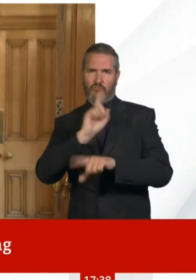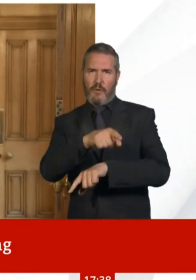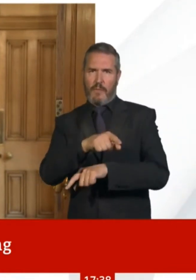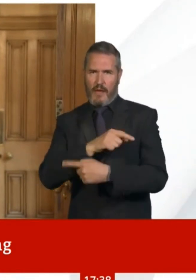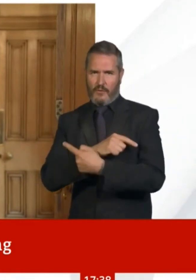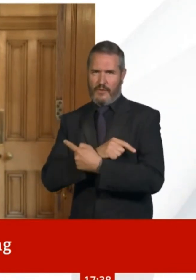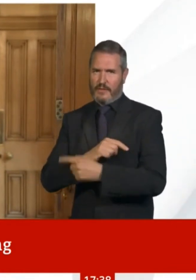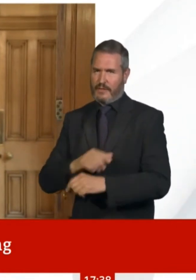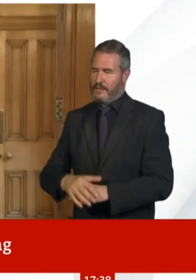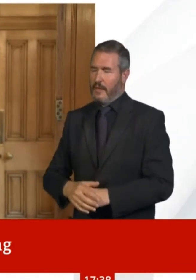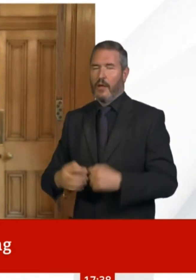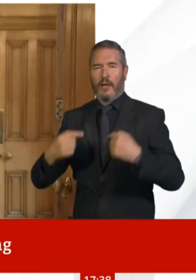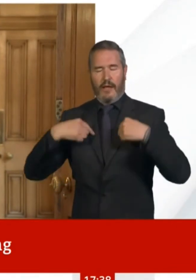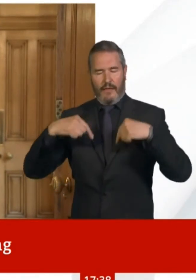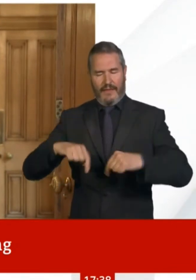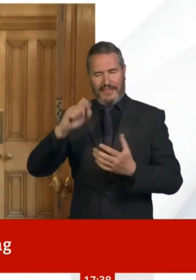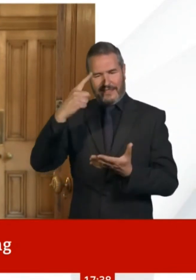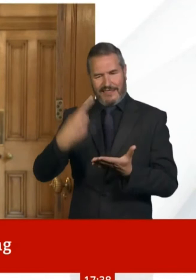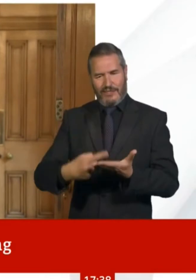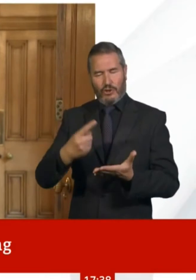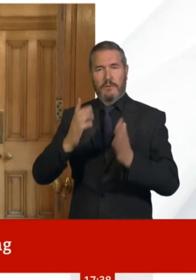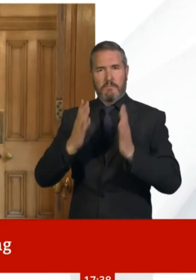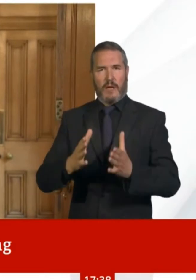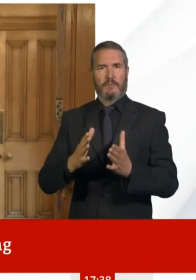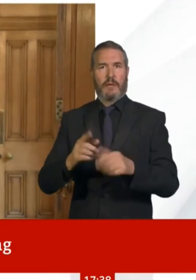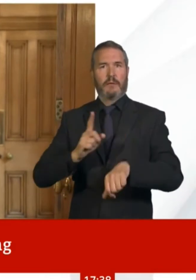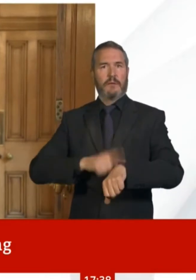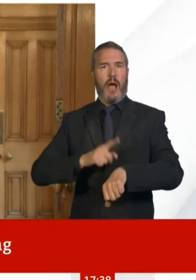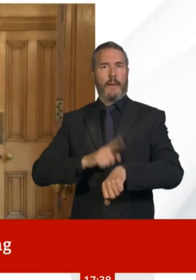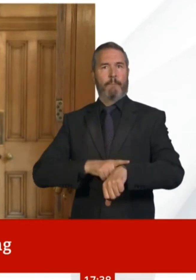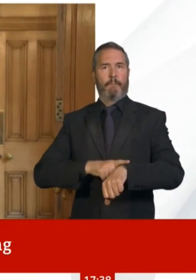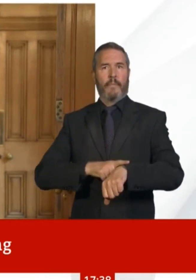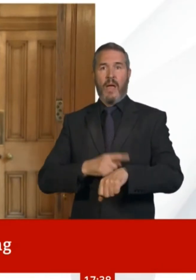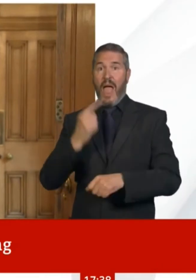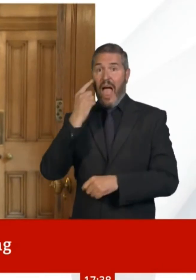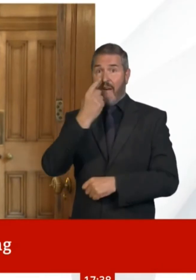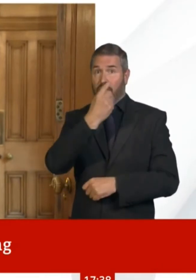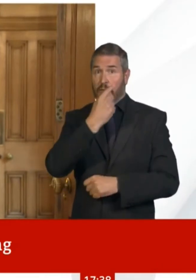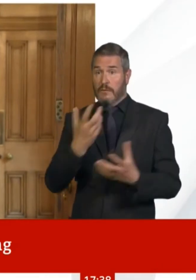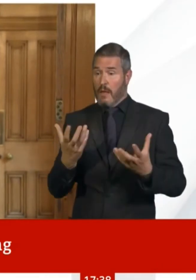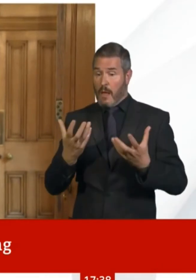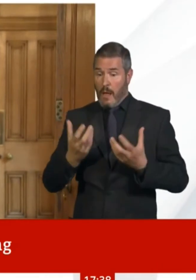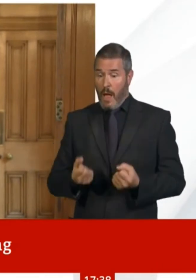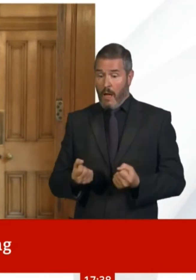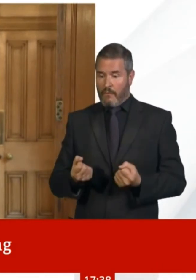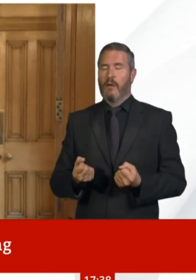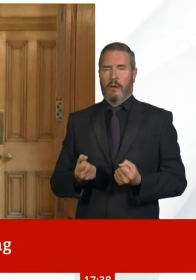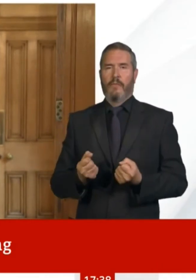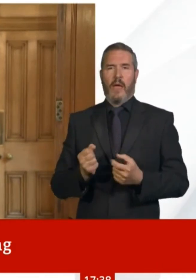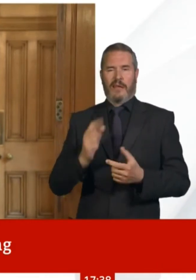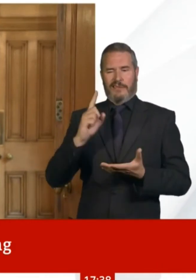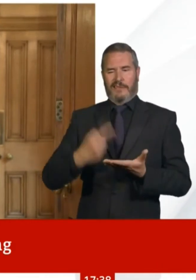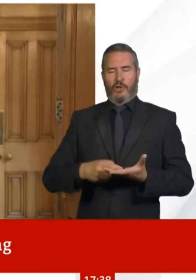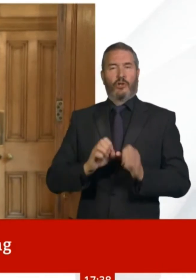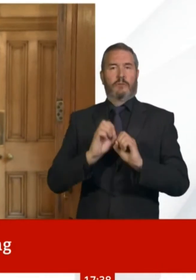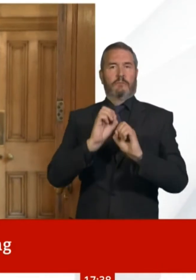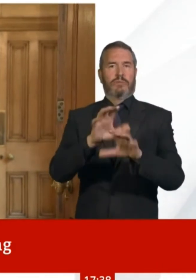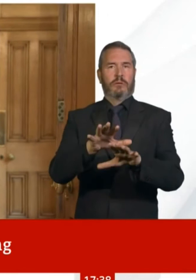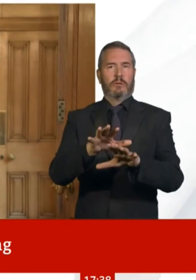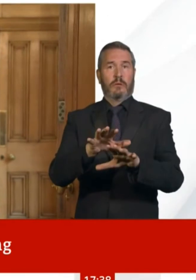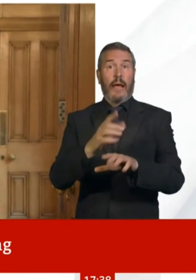clear that we'll take the right decisions at the right moments based on the evidence, and they may well involve a transition out